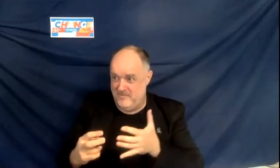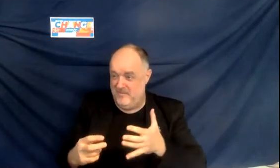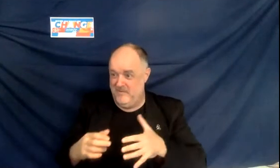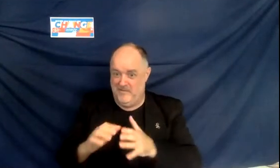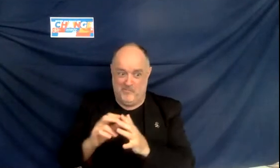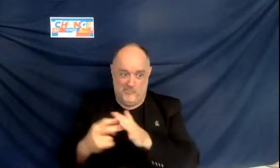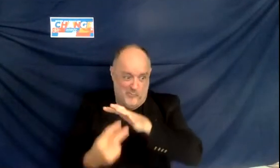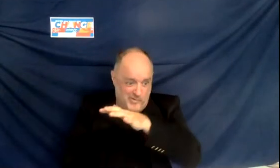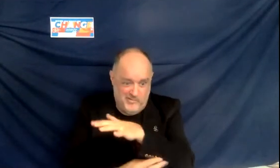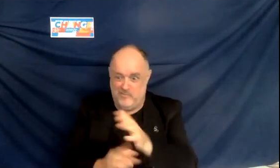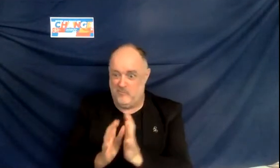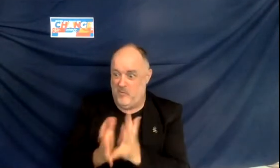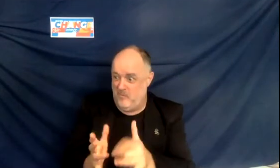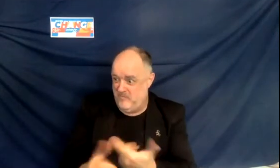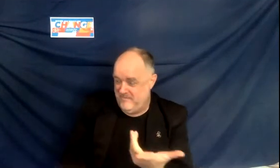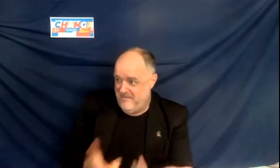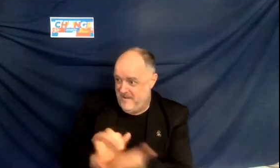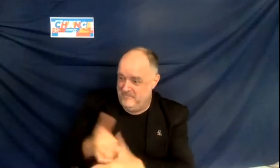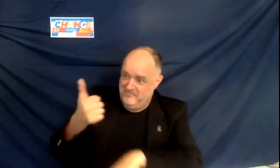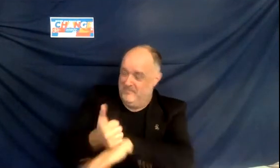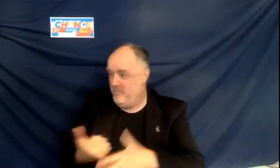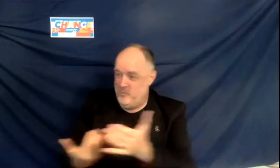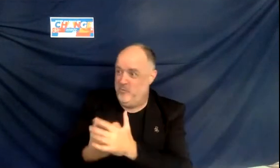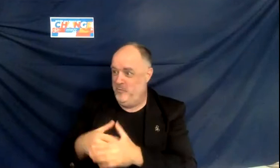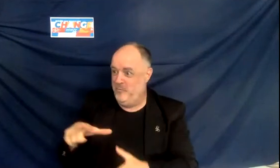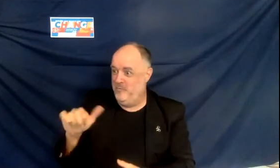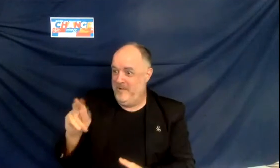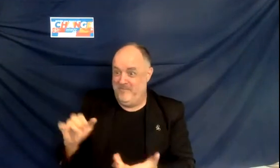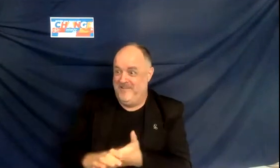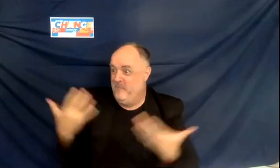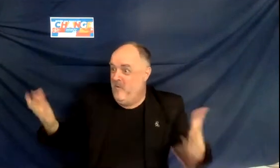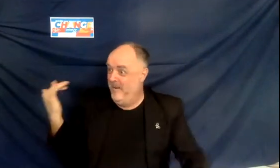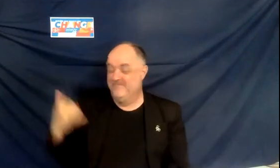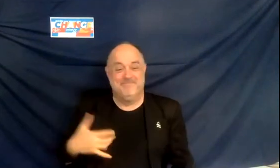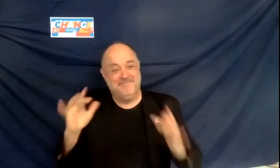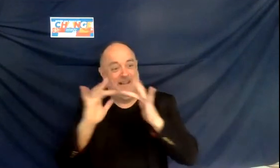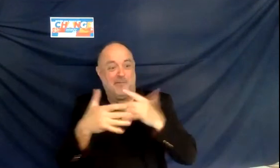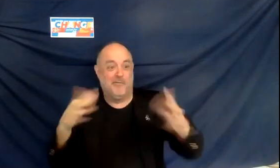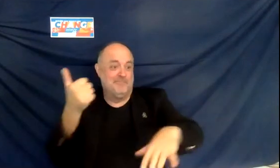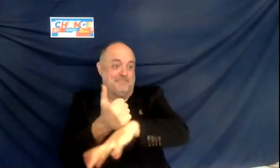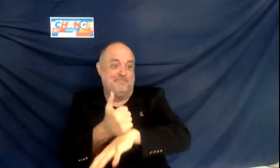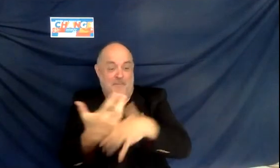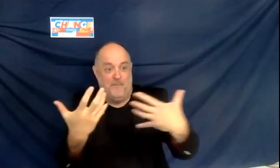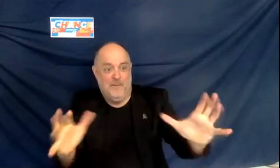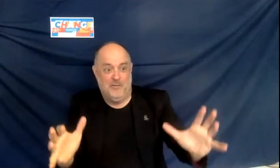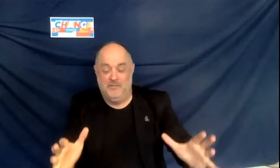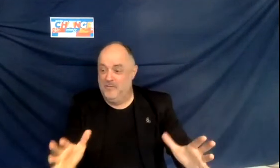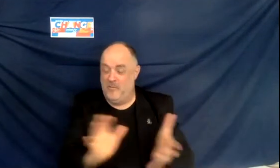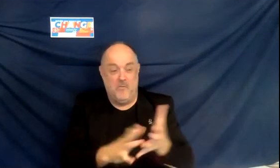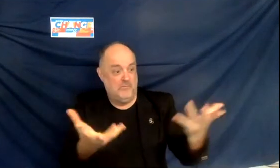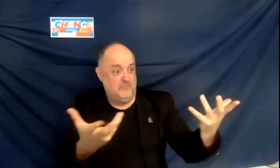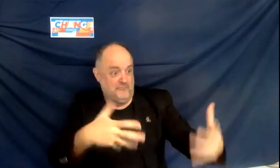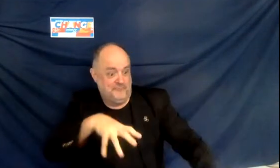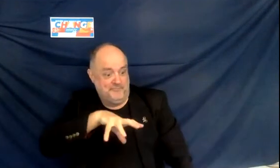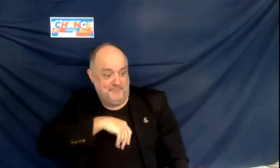lanes when the pandemic first hit, because the networks were already in place. And so they were able to absorb